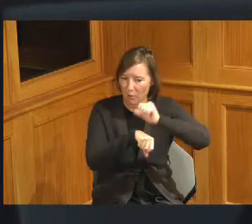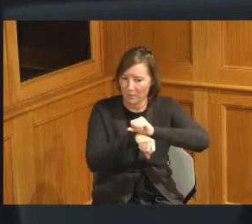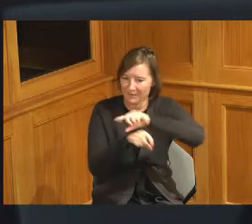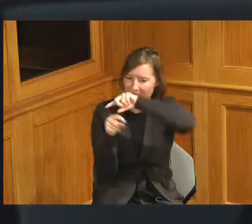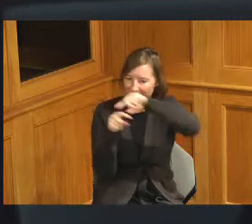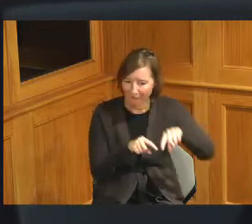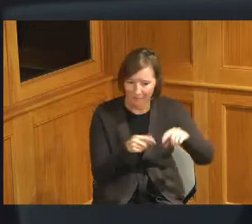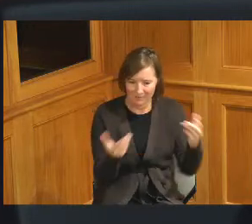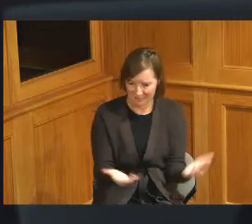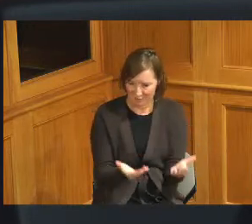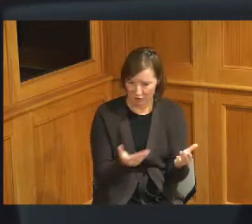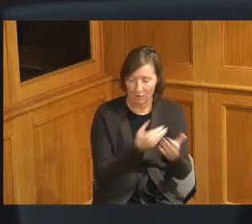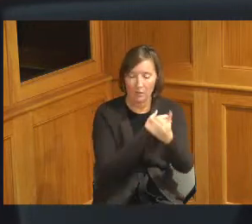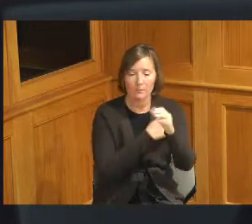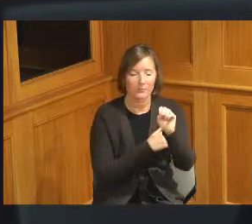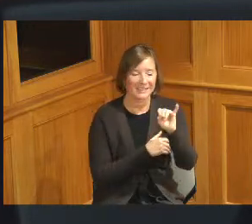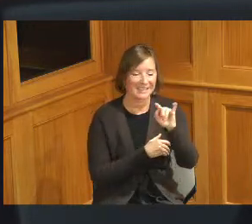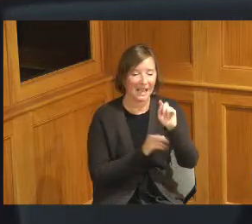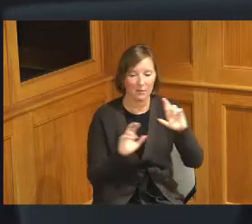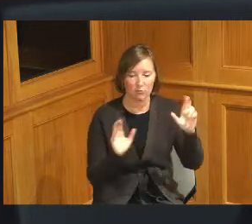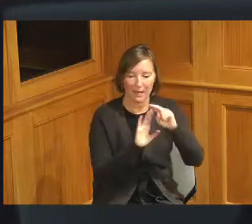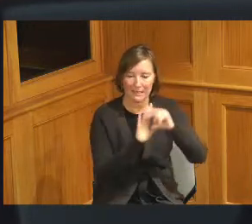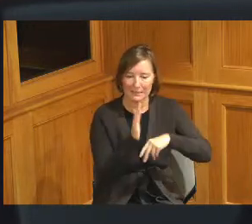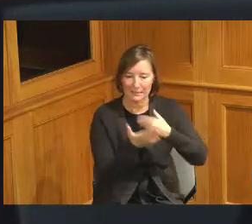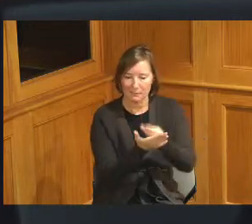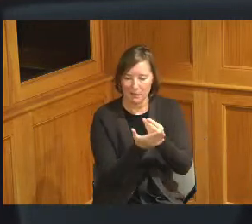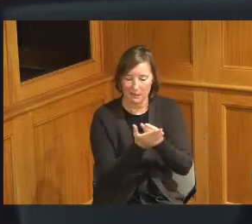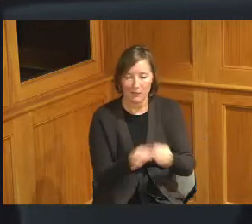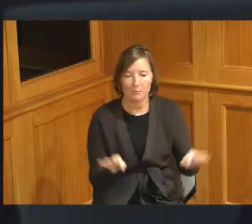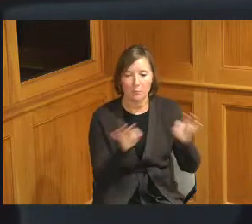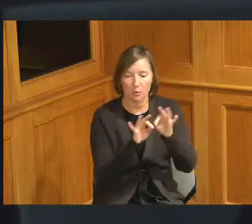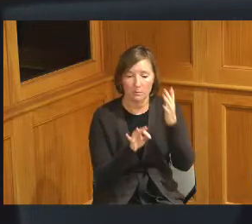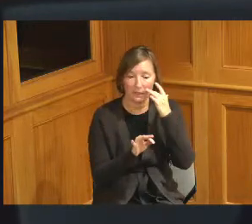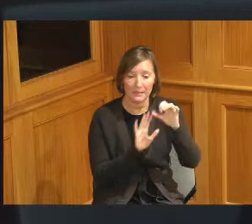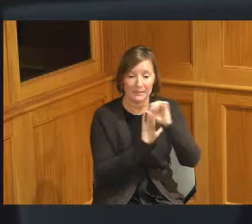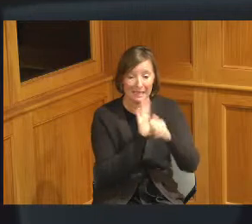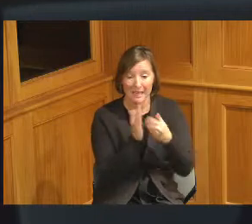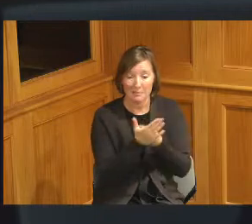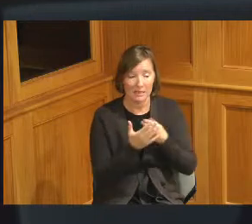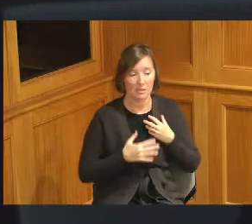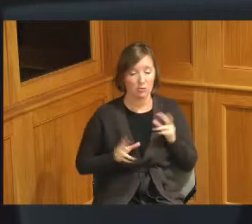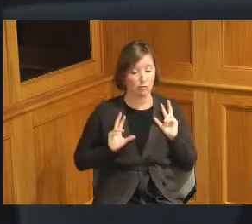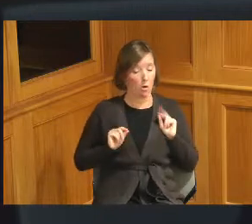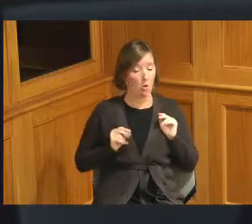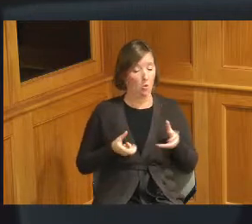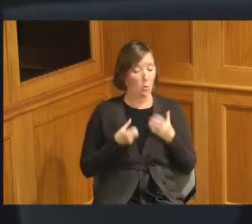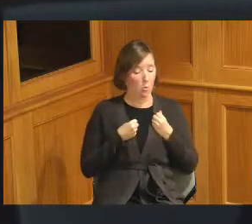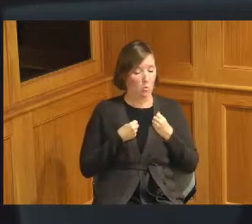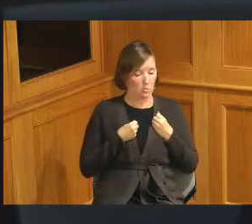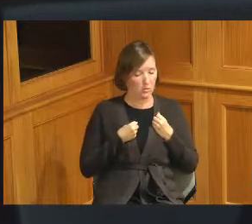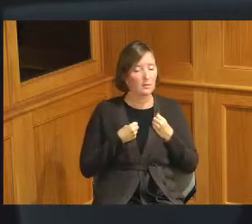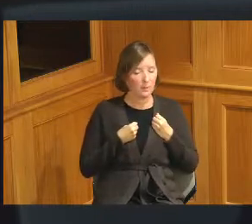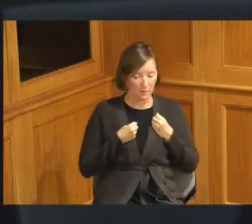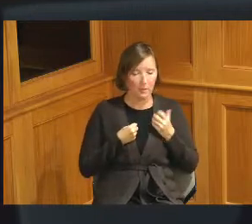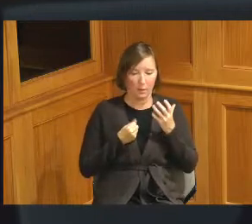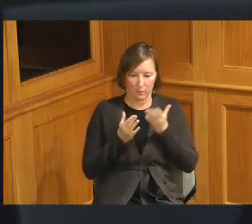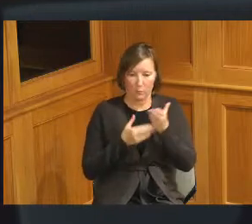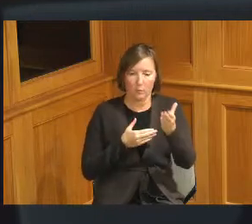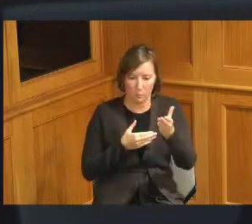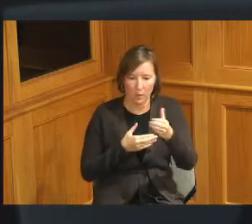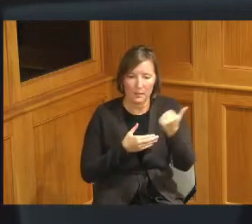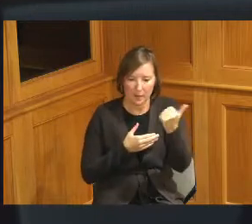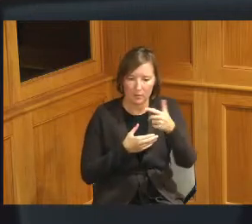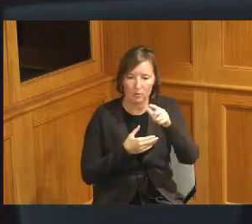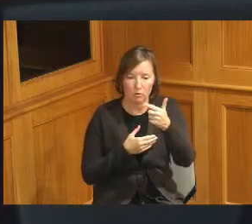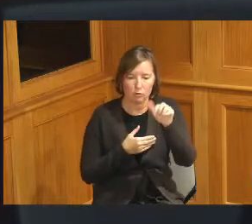money was especially important because the state pulled back on their site readiness money through the Brownfield program when we